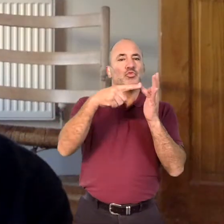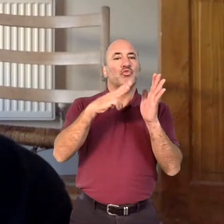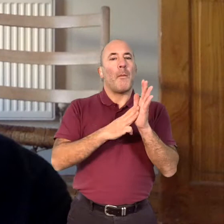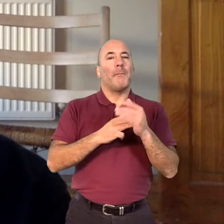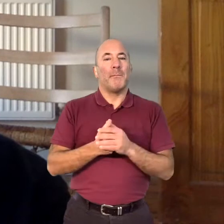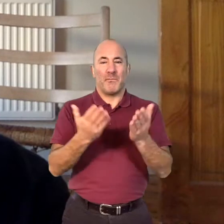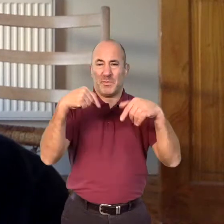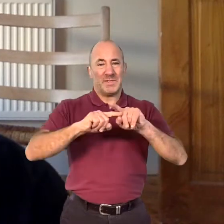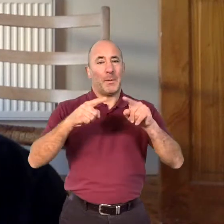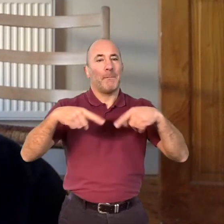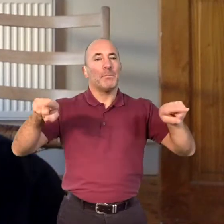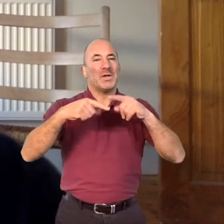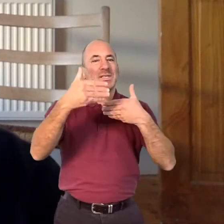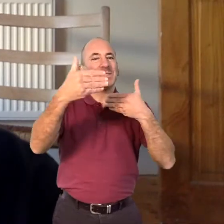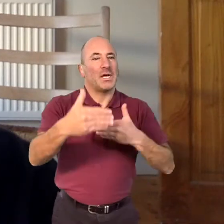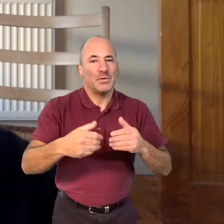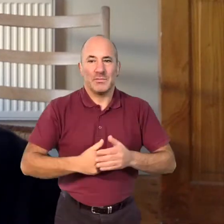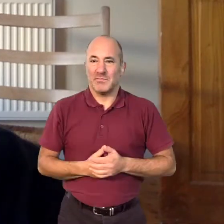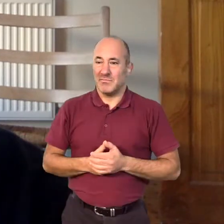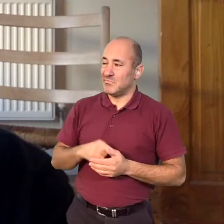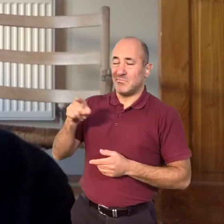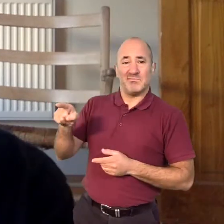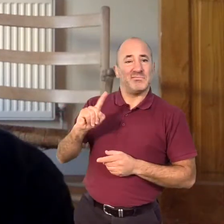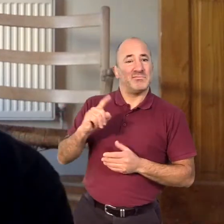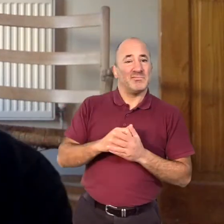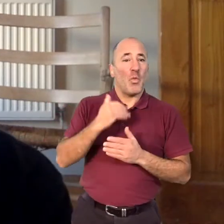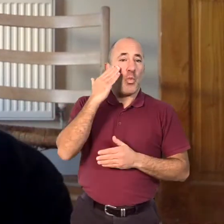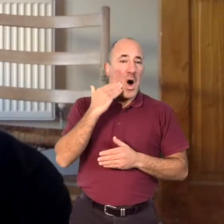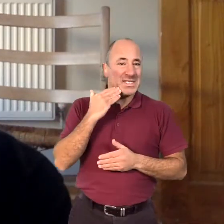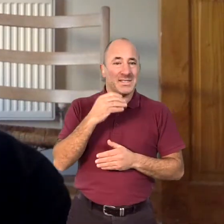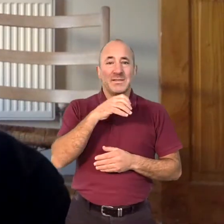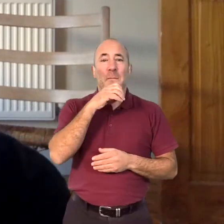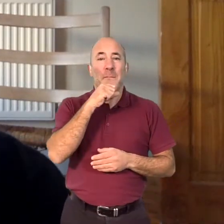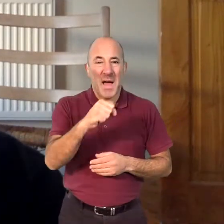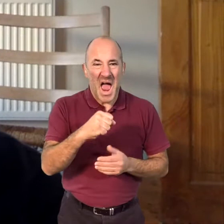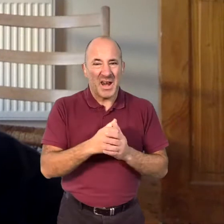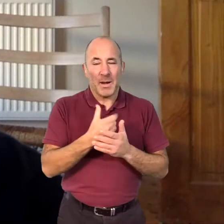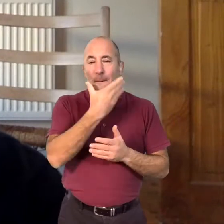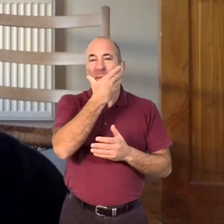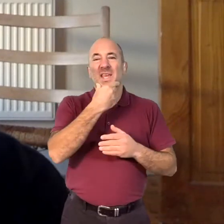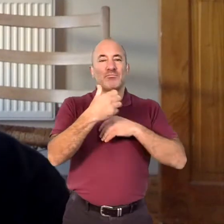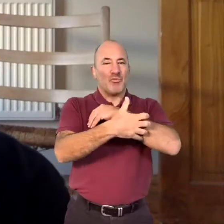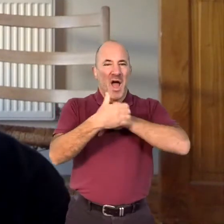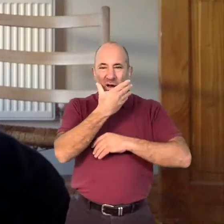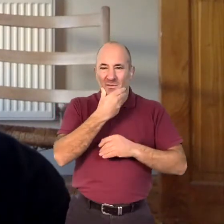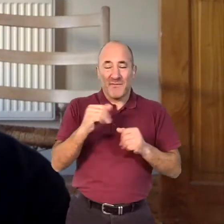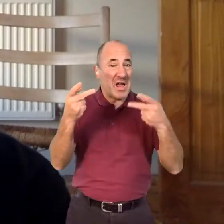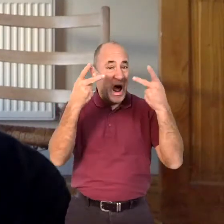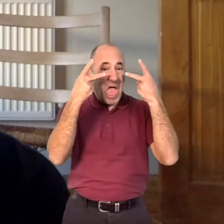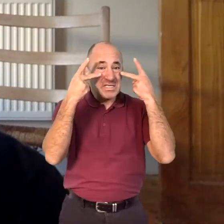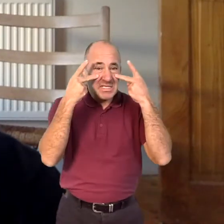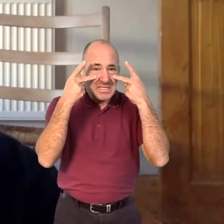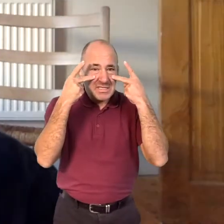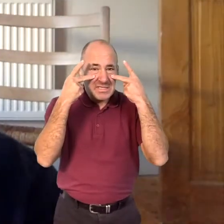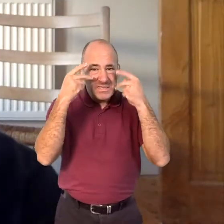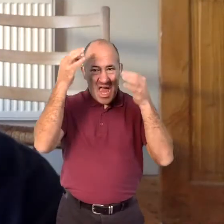our music session. I am a white man with a brown beard. I've got glasses on and